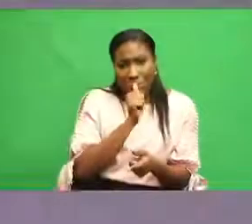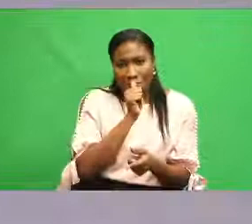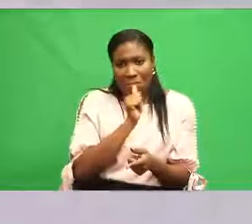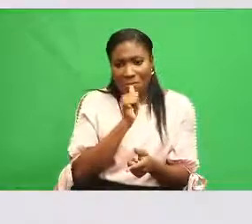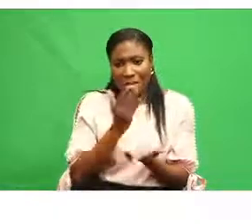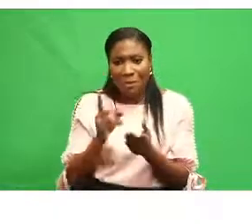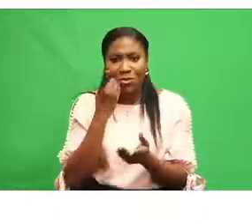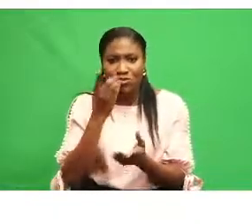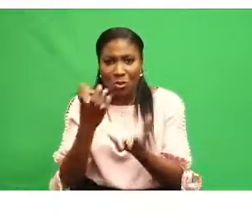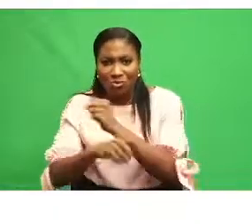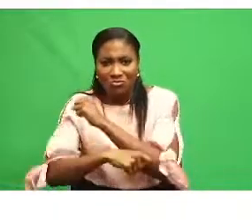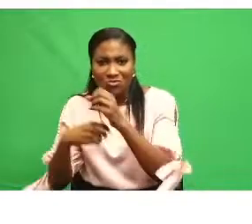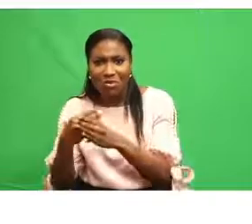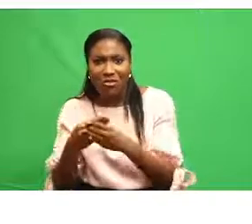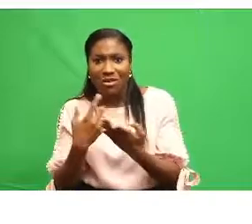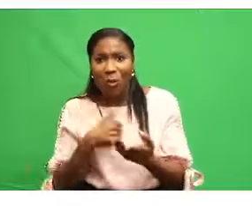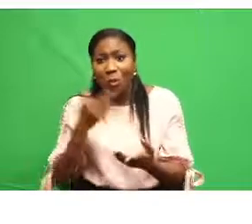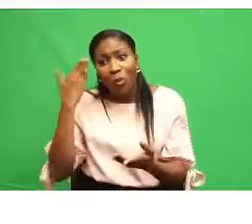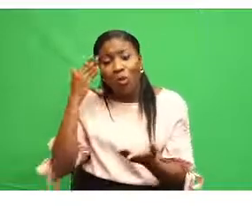tell.